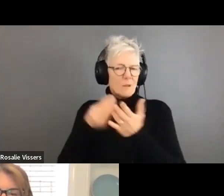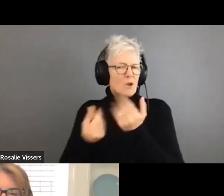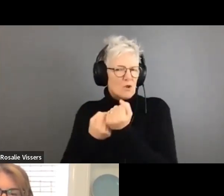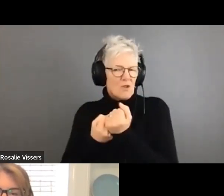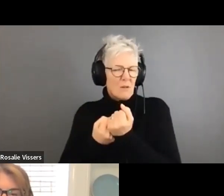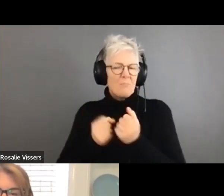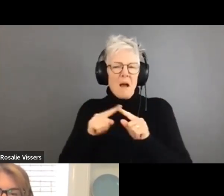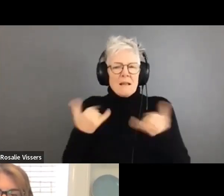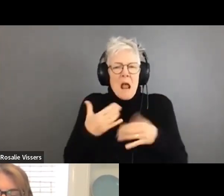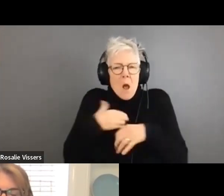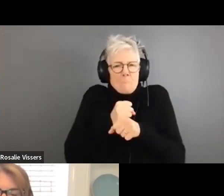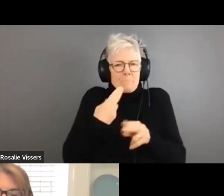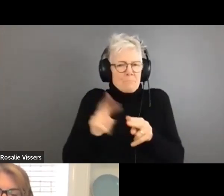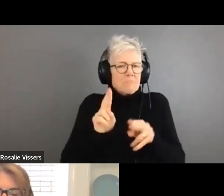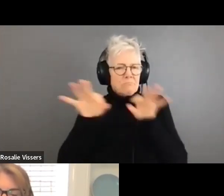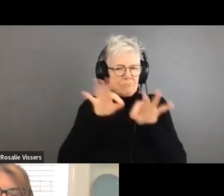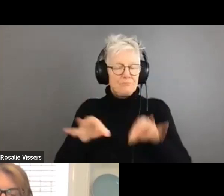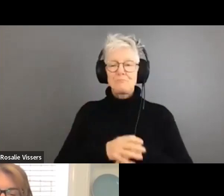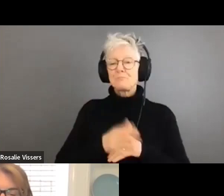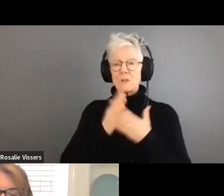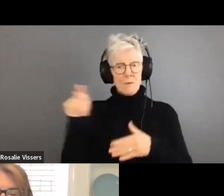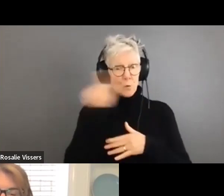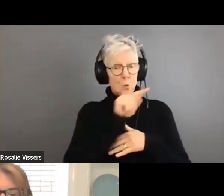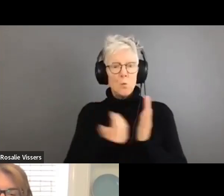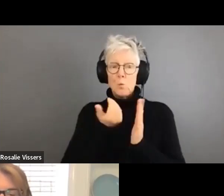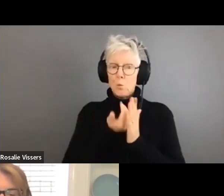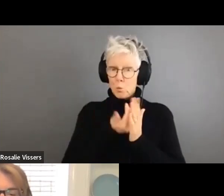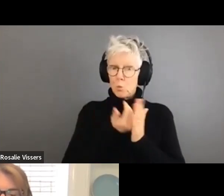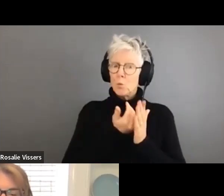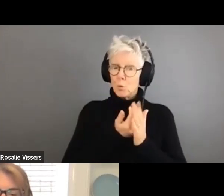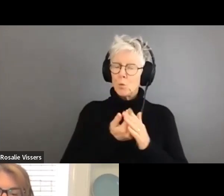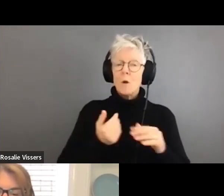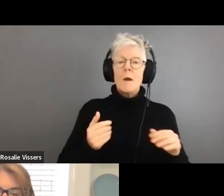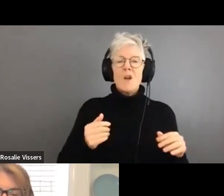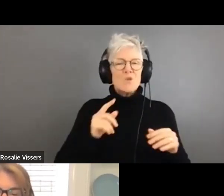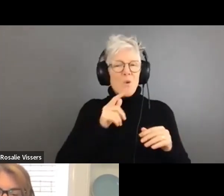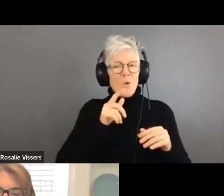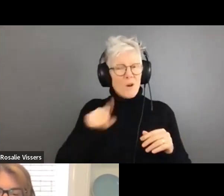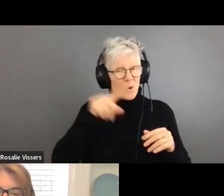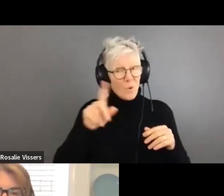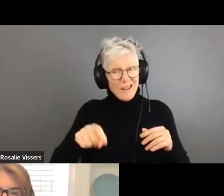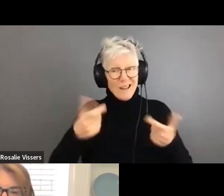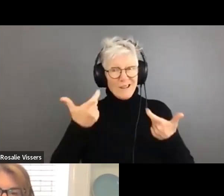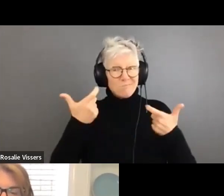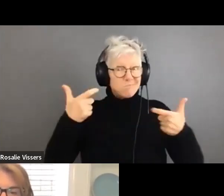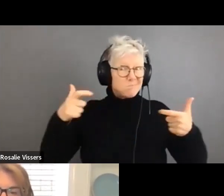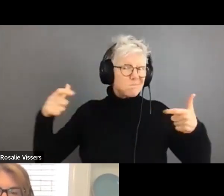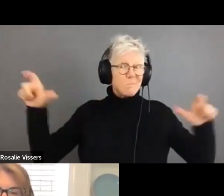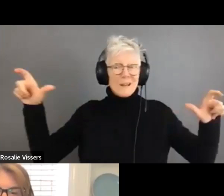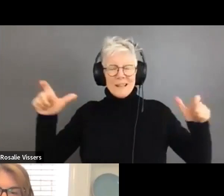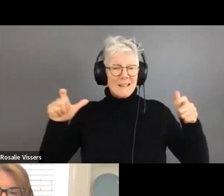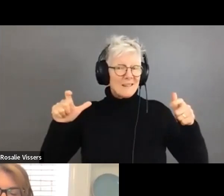few things. I know most of you here are just starting out, but you don't have to have a huge community to have